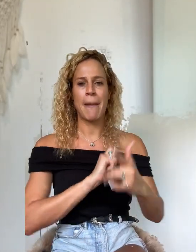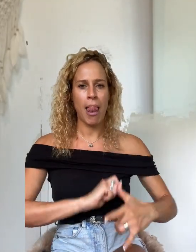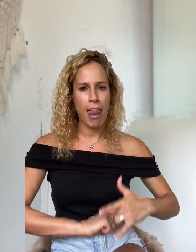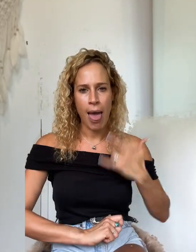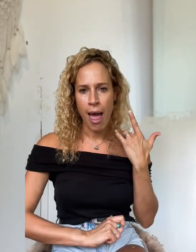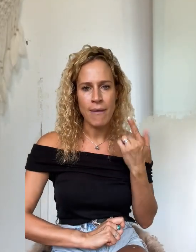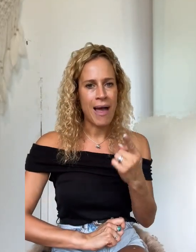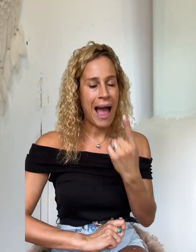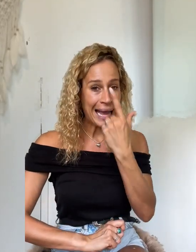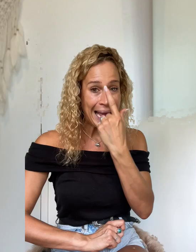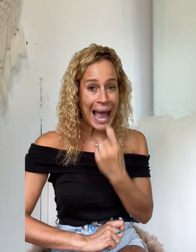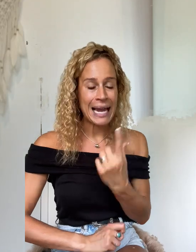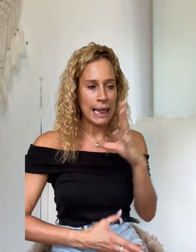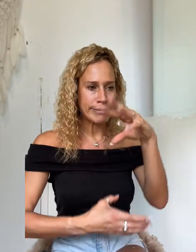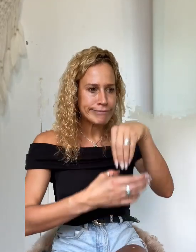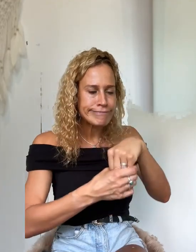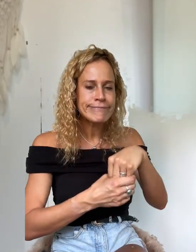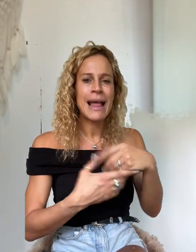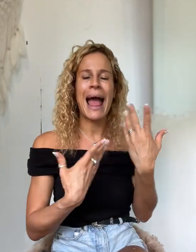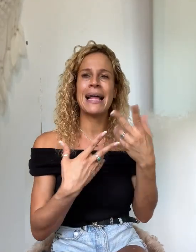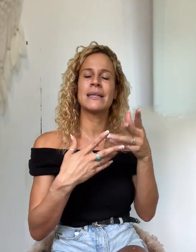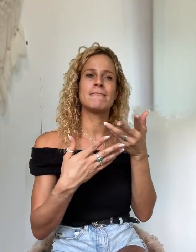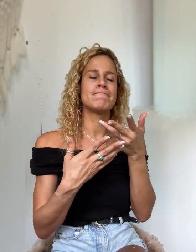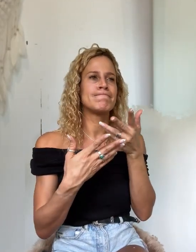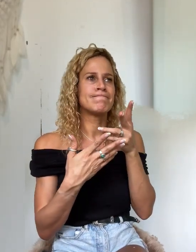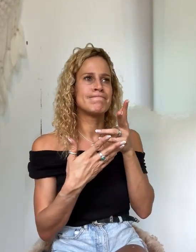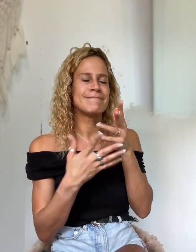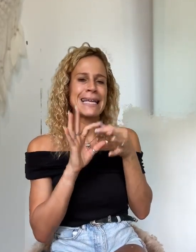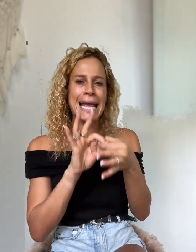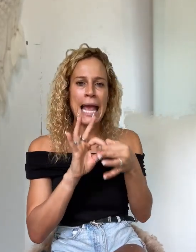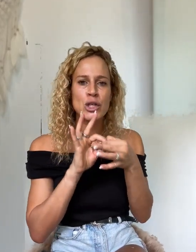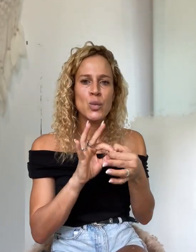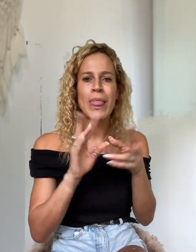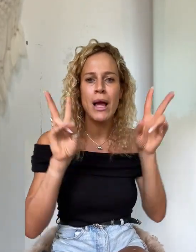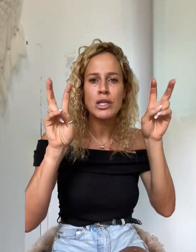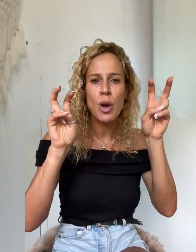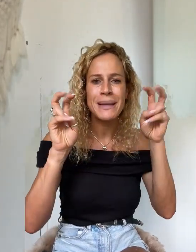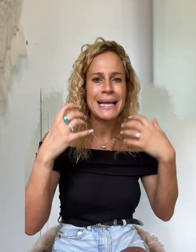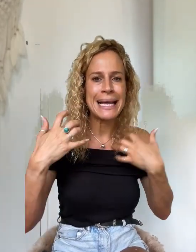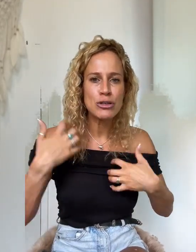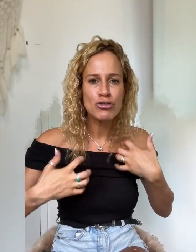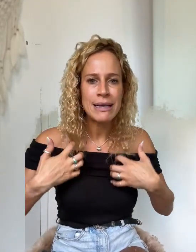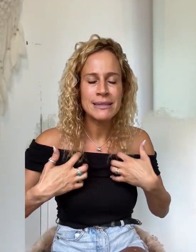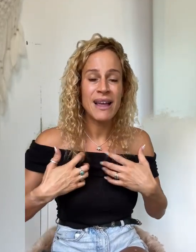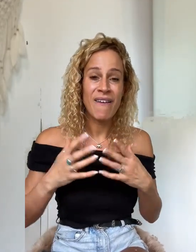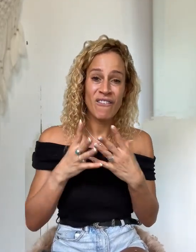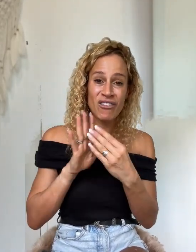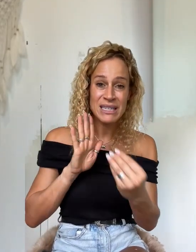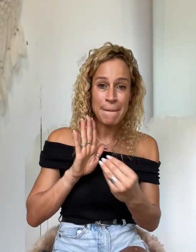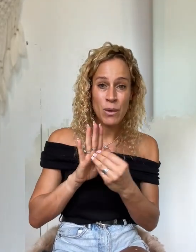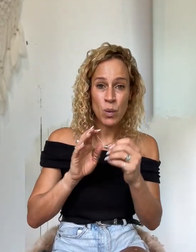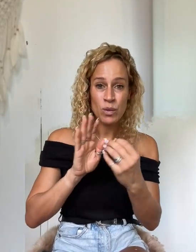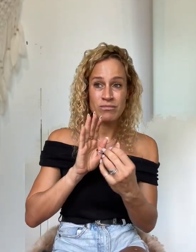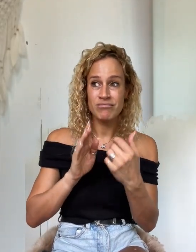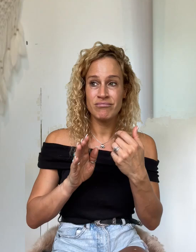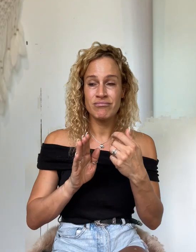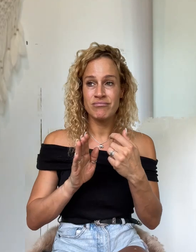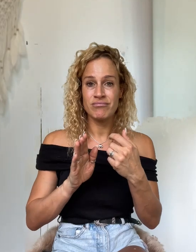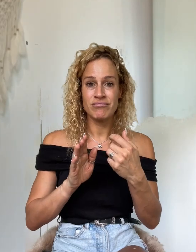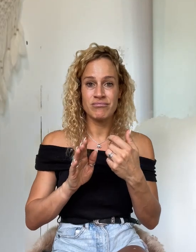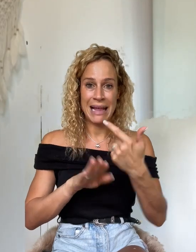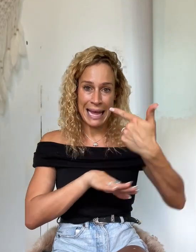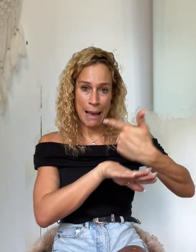of being able to talk about things that interest me, even to the camera here now.